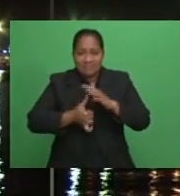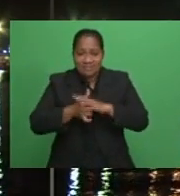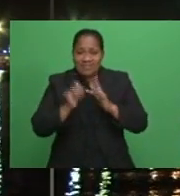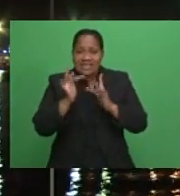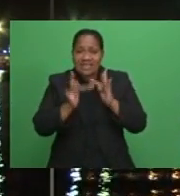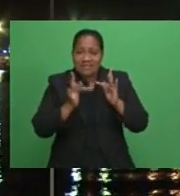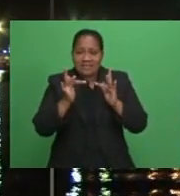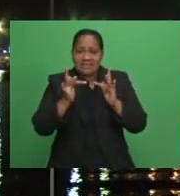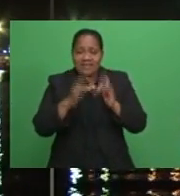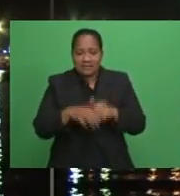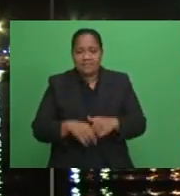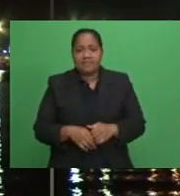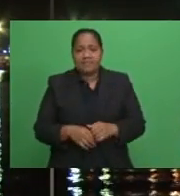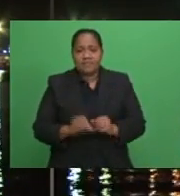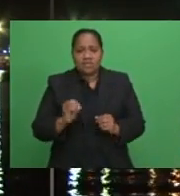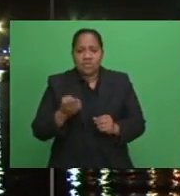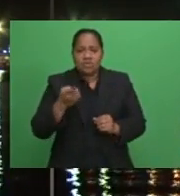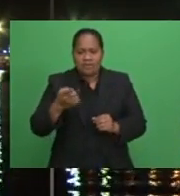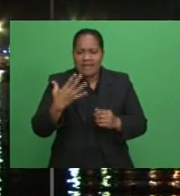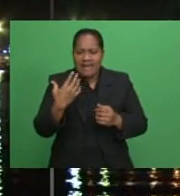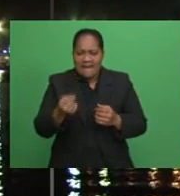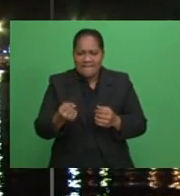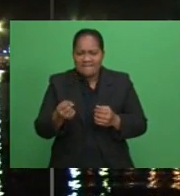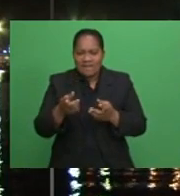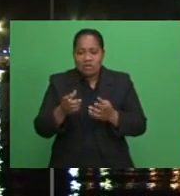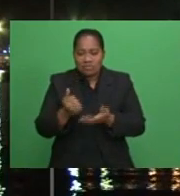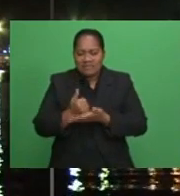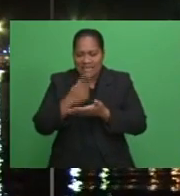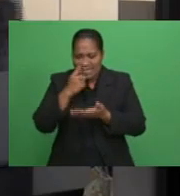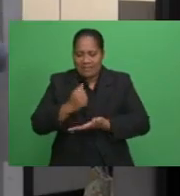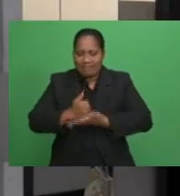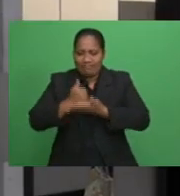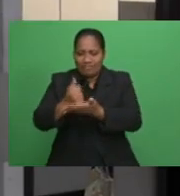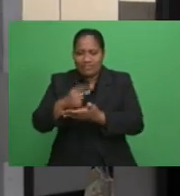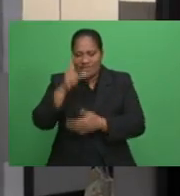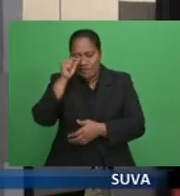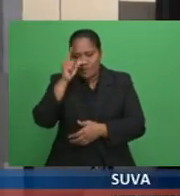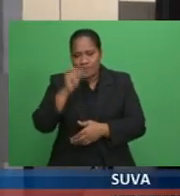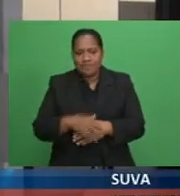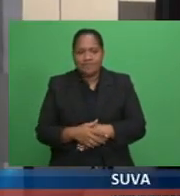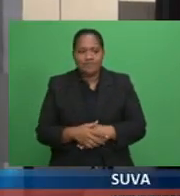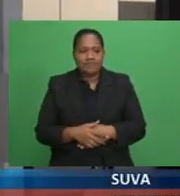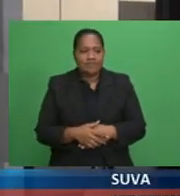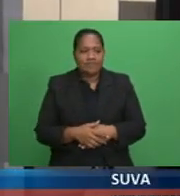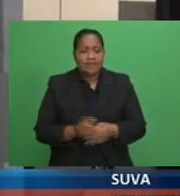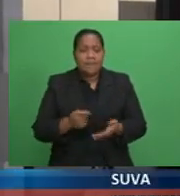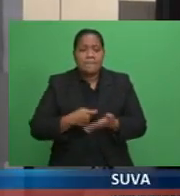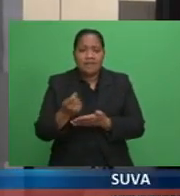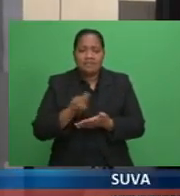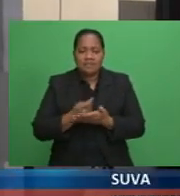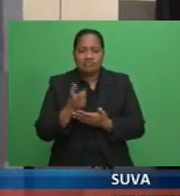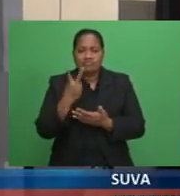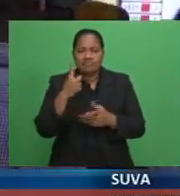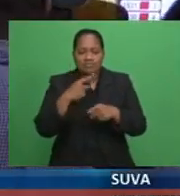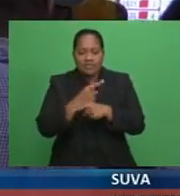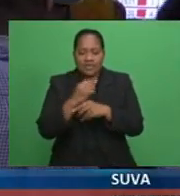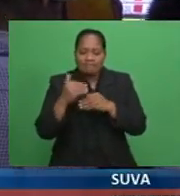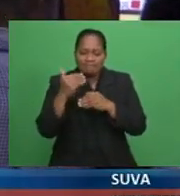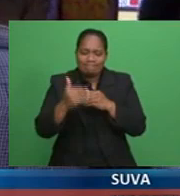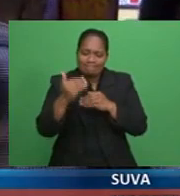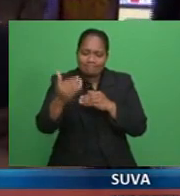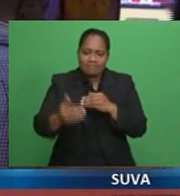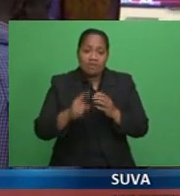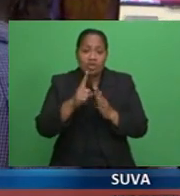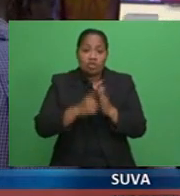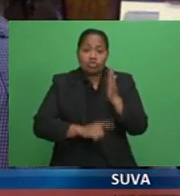up a platform to assist Fijians. Kritika Kumar reports. Payments are made fortnightly as of June 23rd and ends on